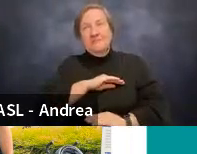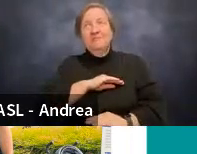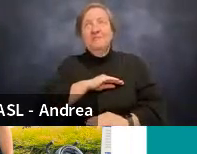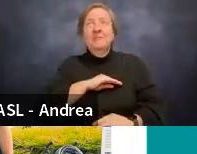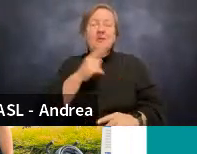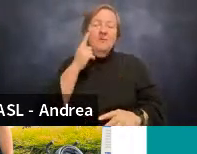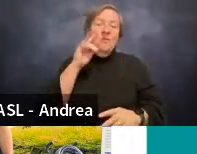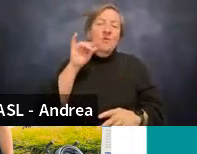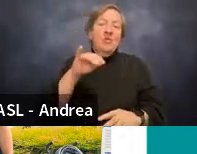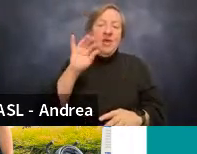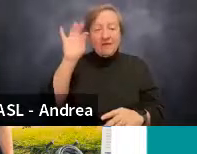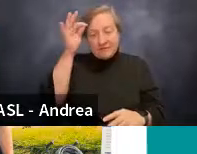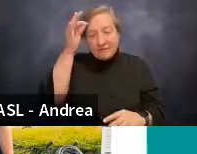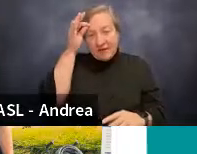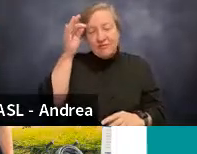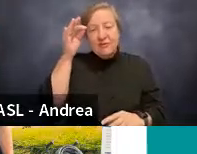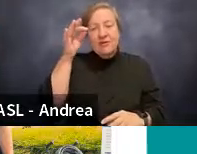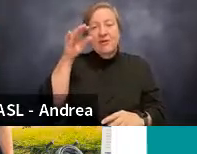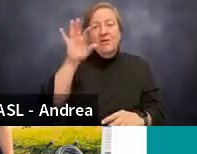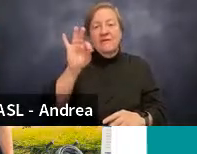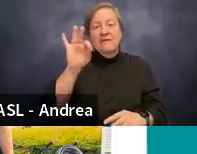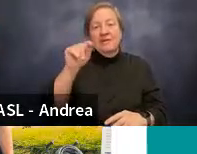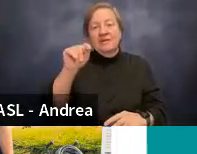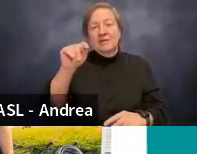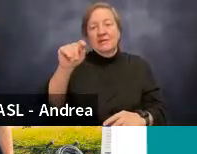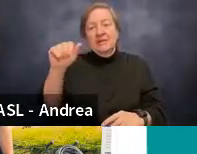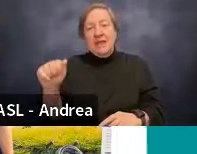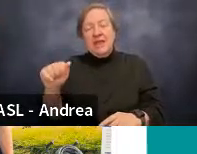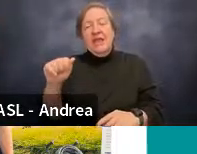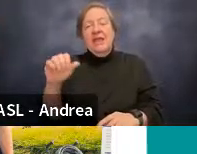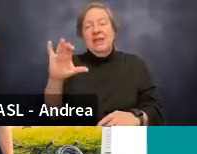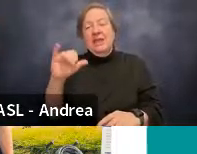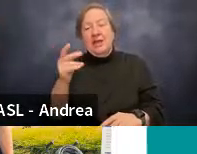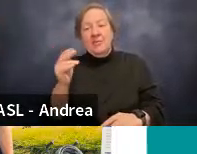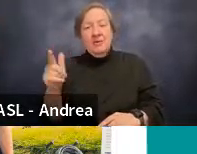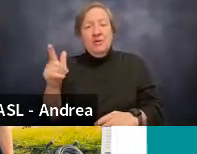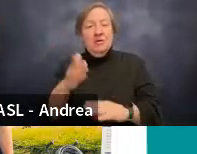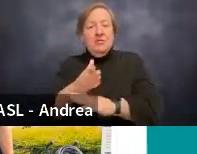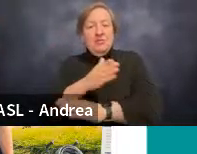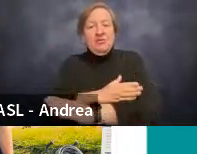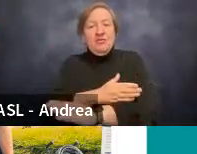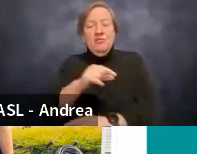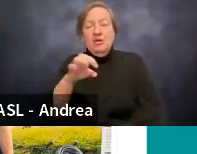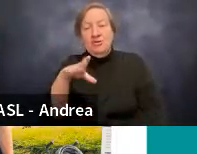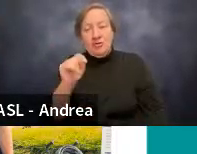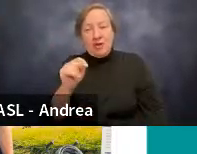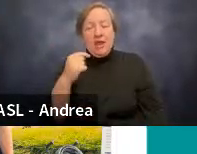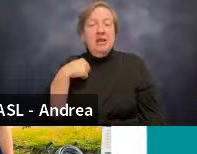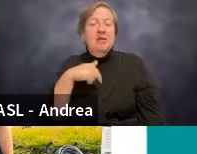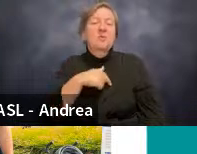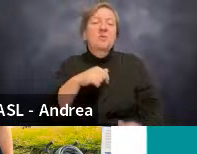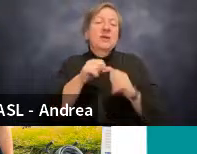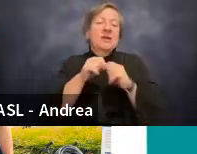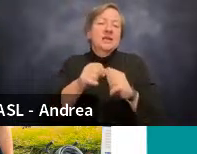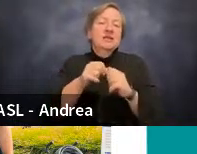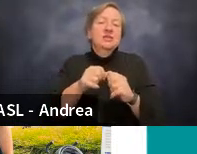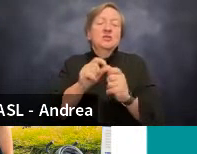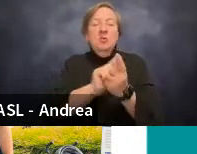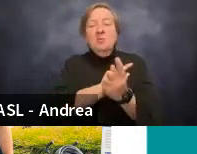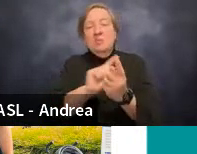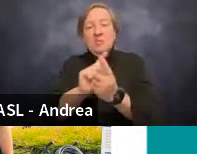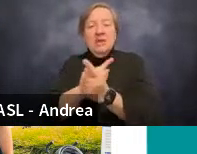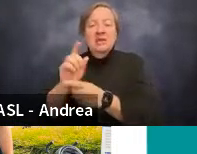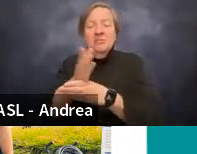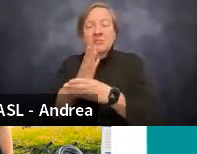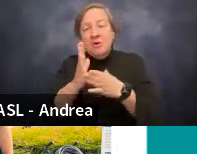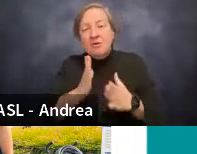the Federal Transit Administration Capital Improvement Grant. We continue to meet with partners. We're